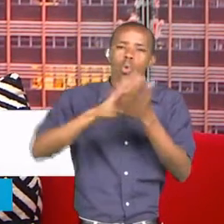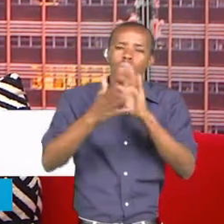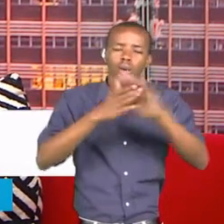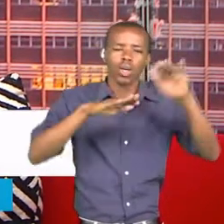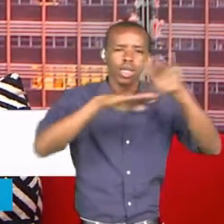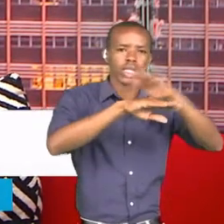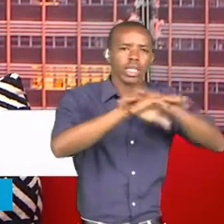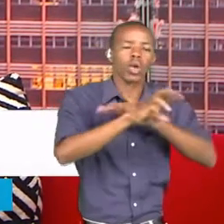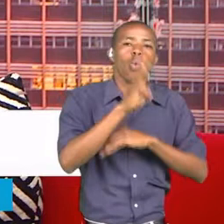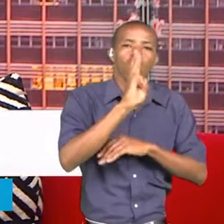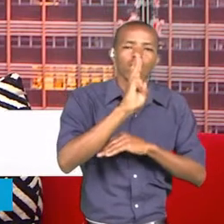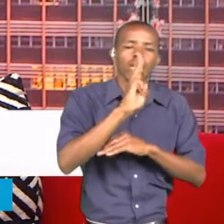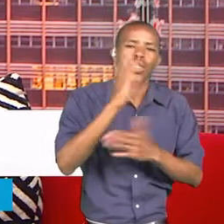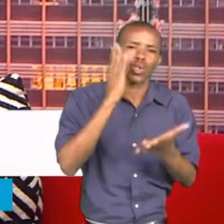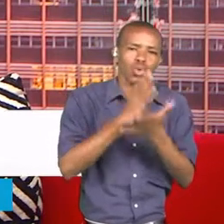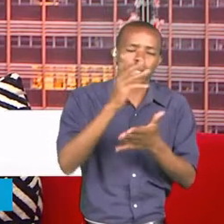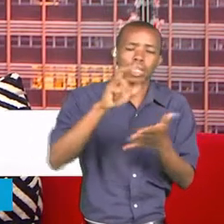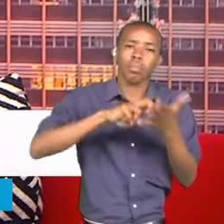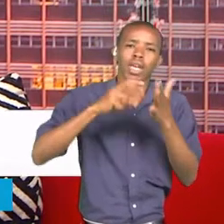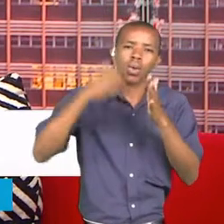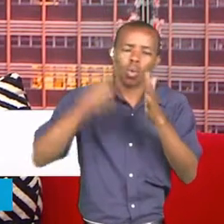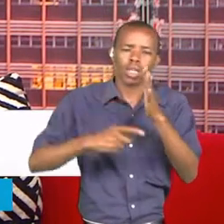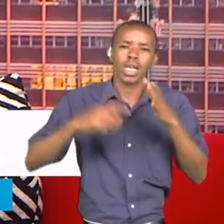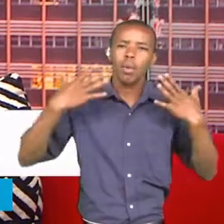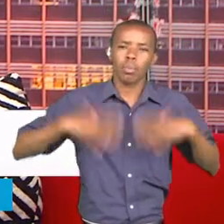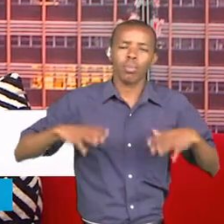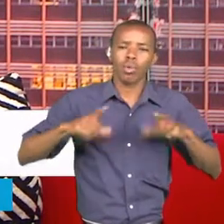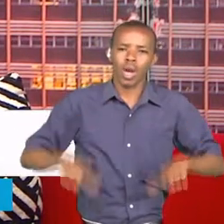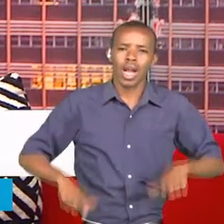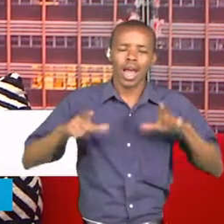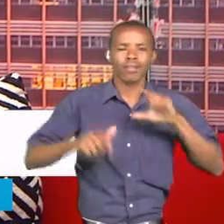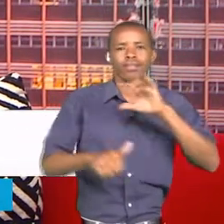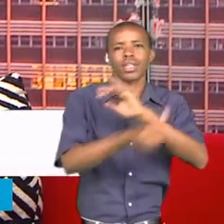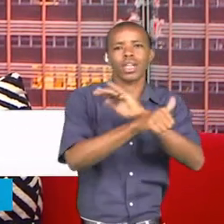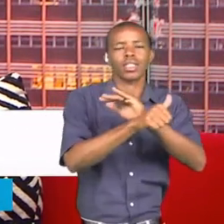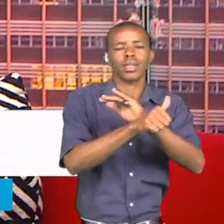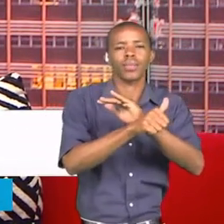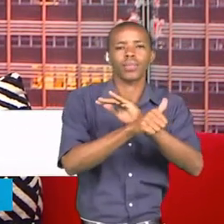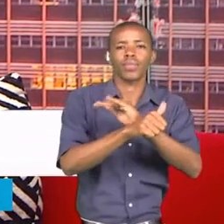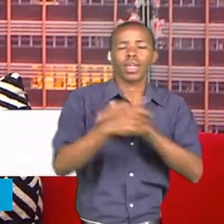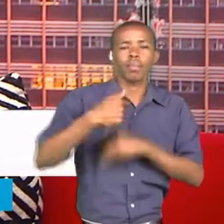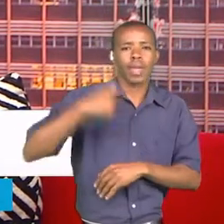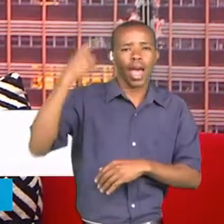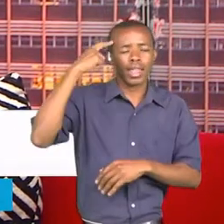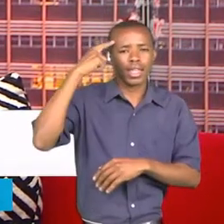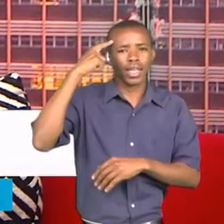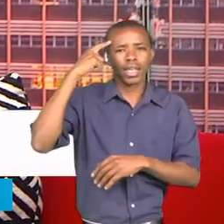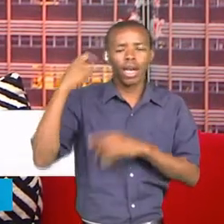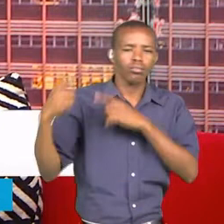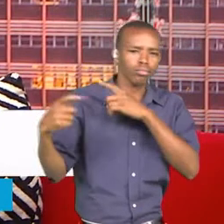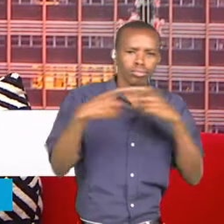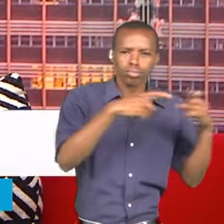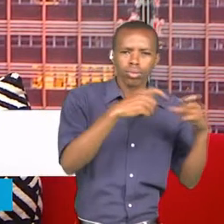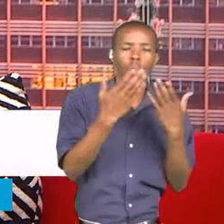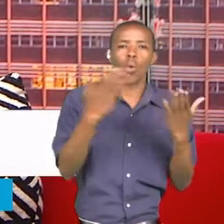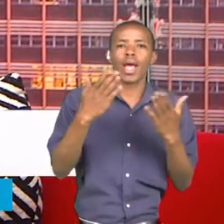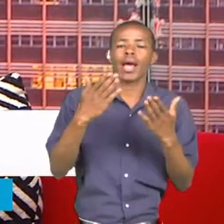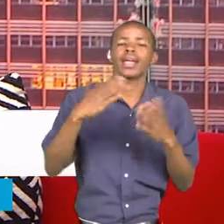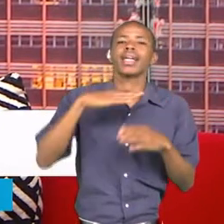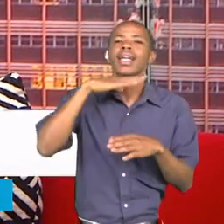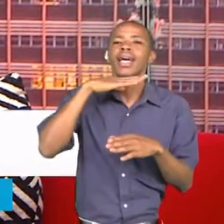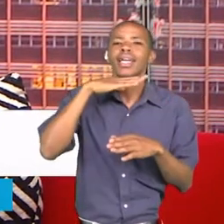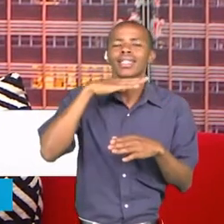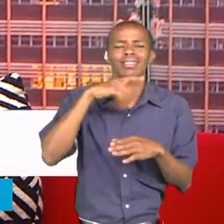to water. That, of course, means that people's lives are in danger. Mm-hmm. And I think the argument of whether people are dying or not